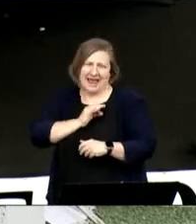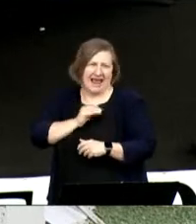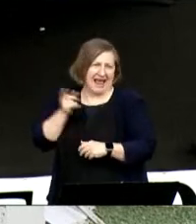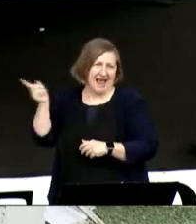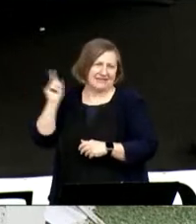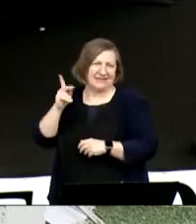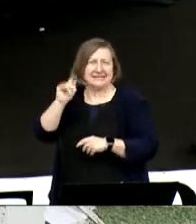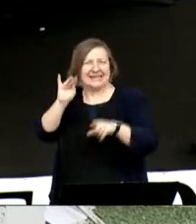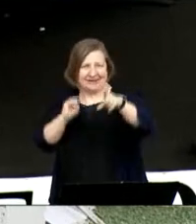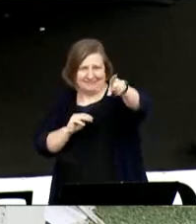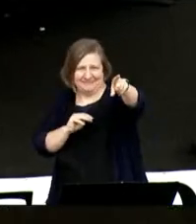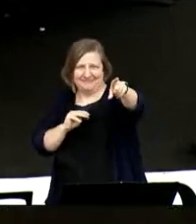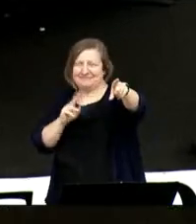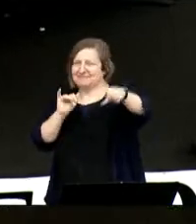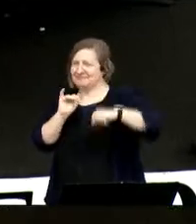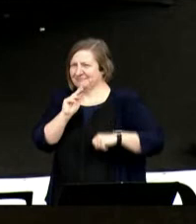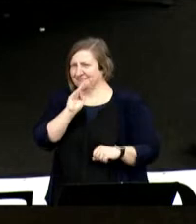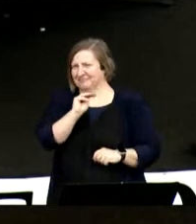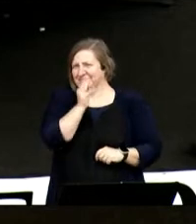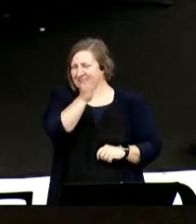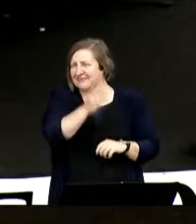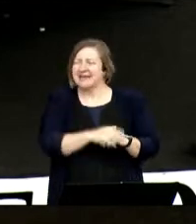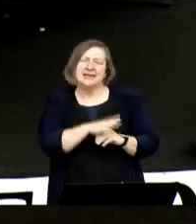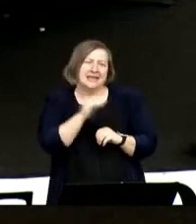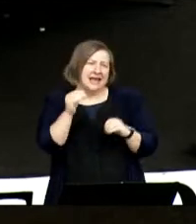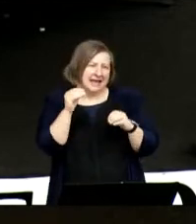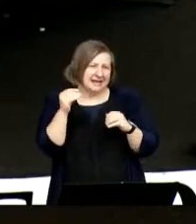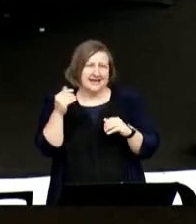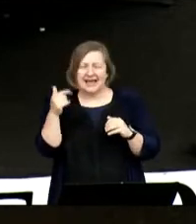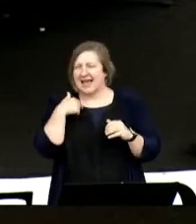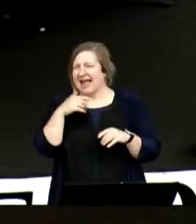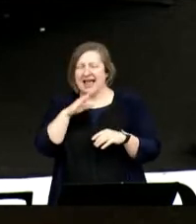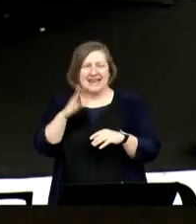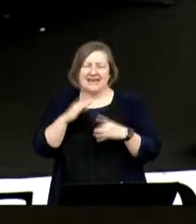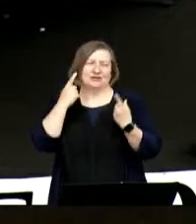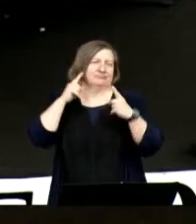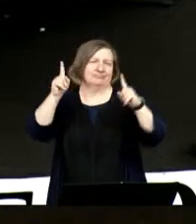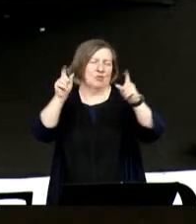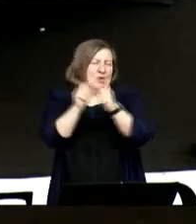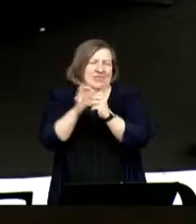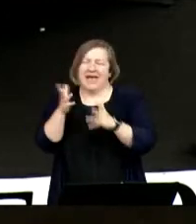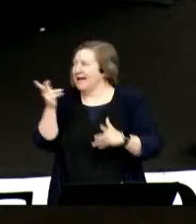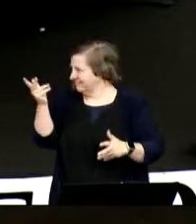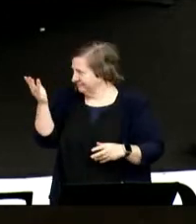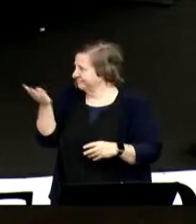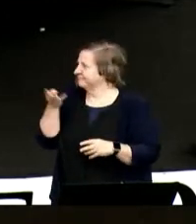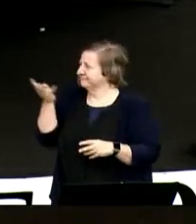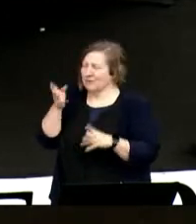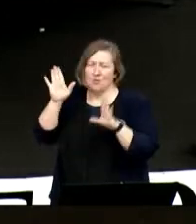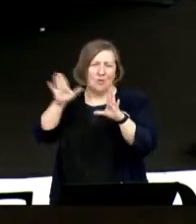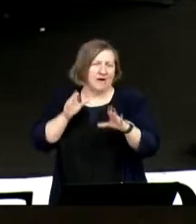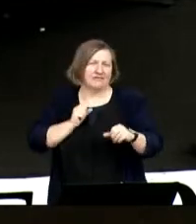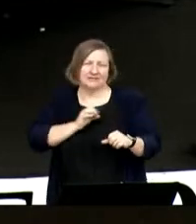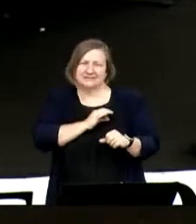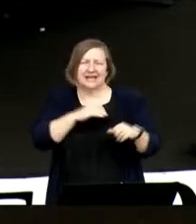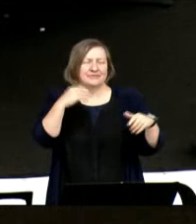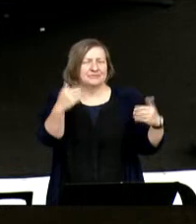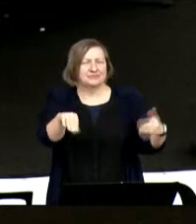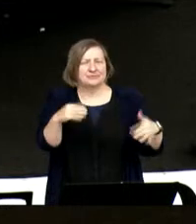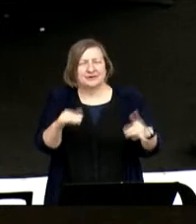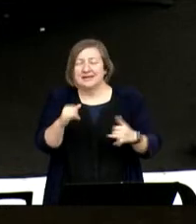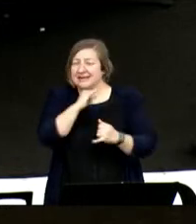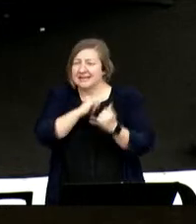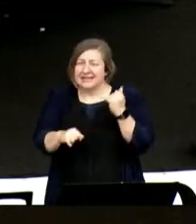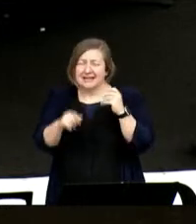up there. And I could have never made it without them. They're wonderful staff. The